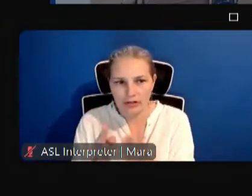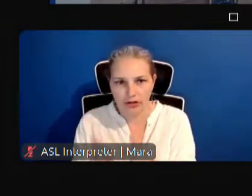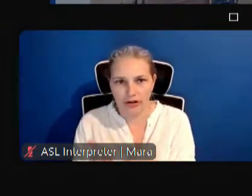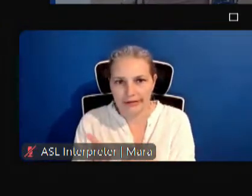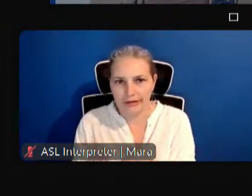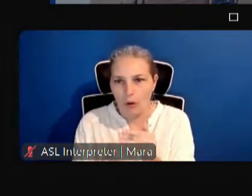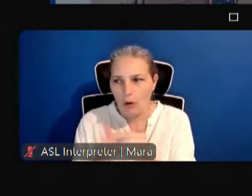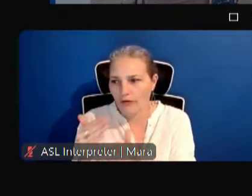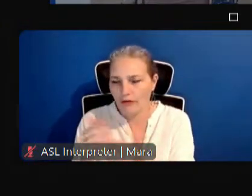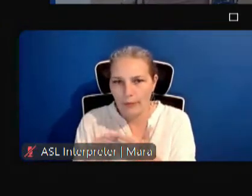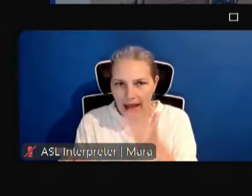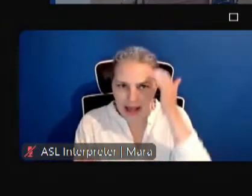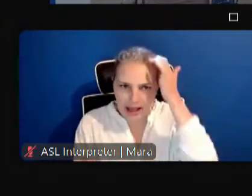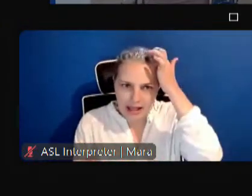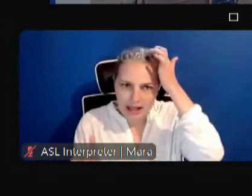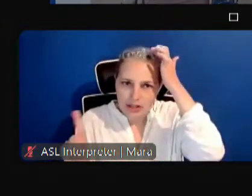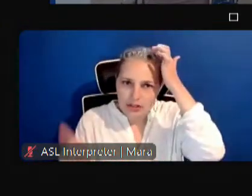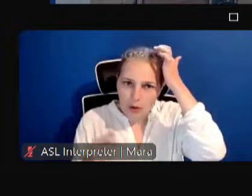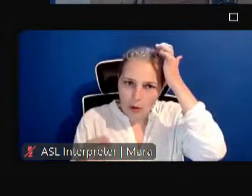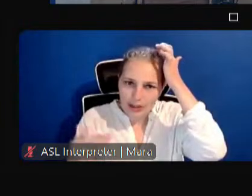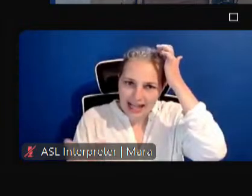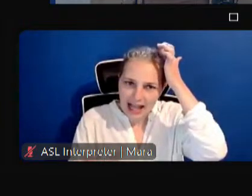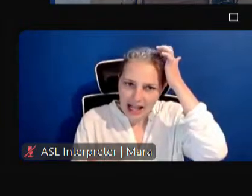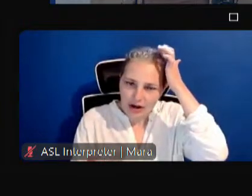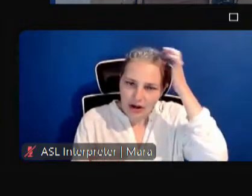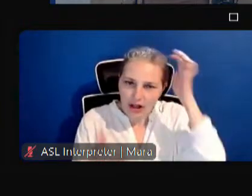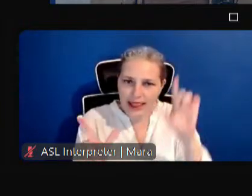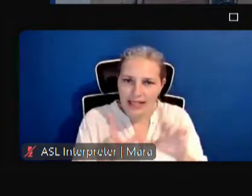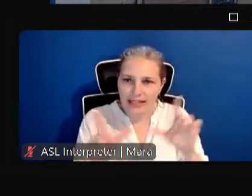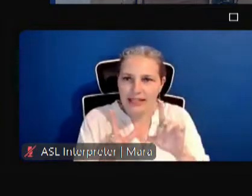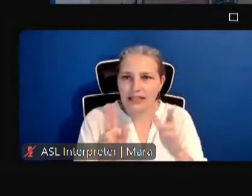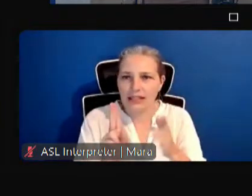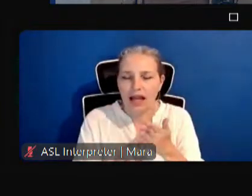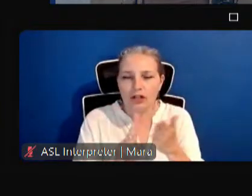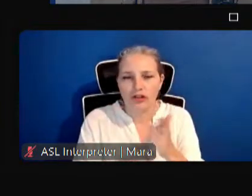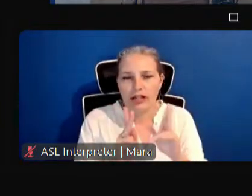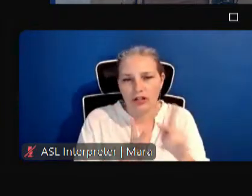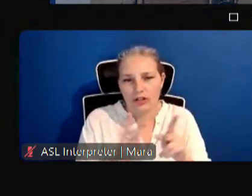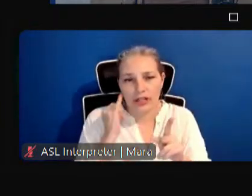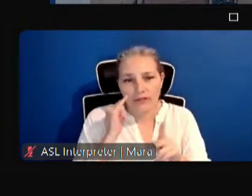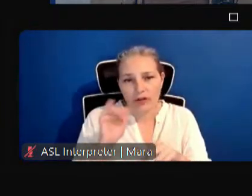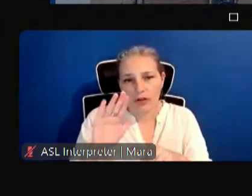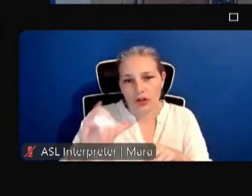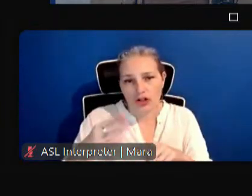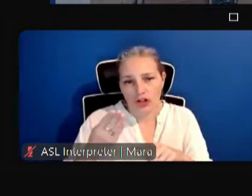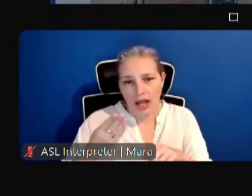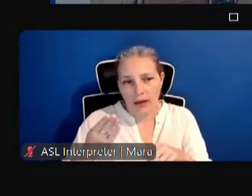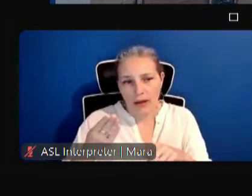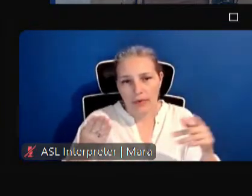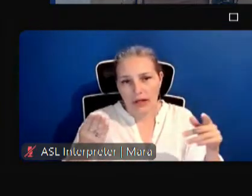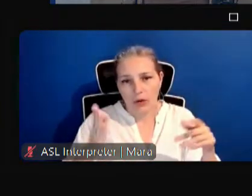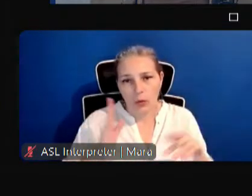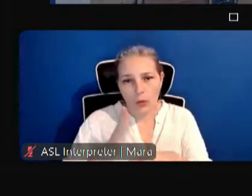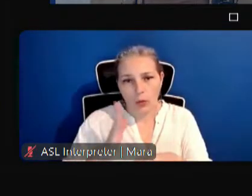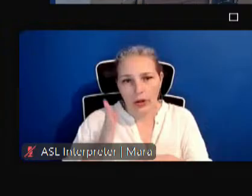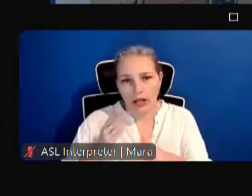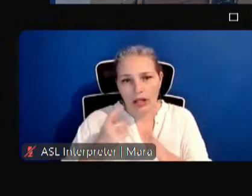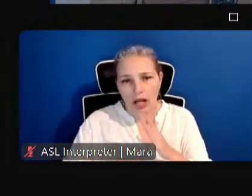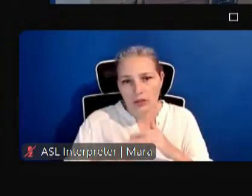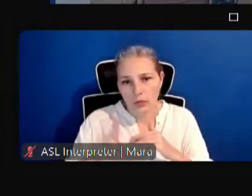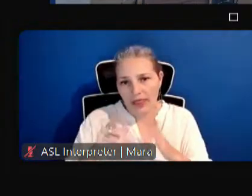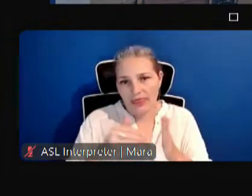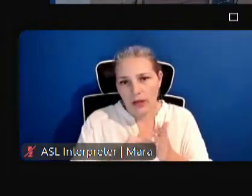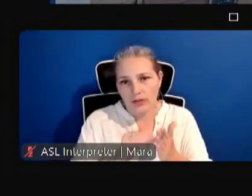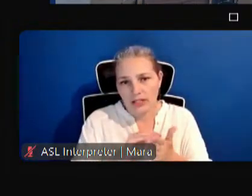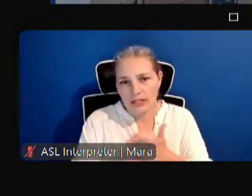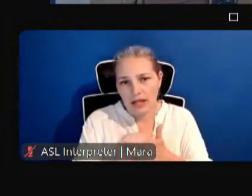So only hired licensed contractors. If the job you're having is done it's going to cost $1,000 or more,